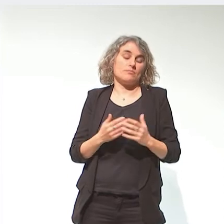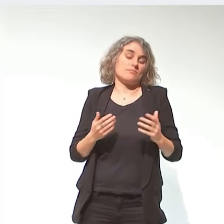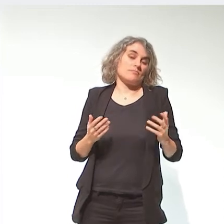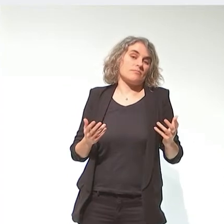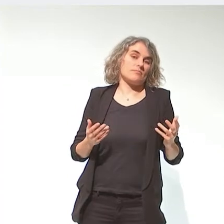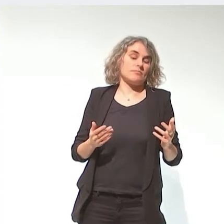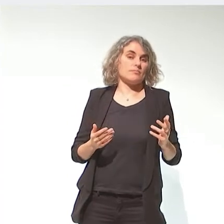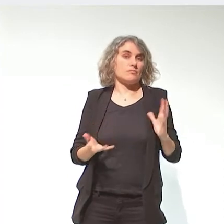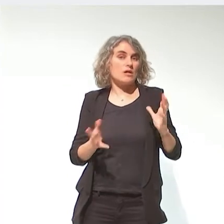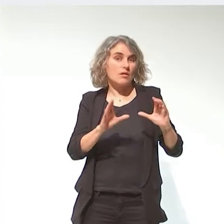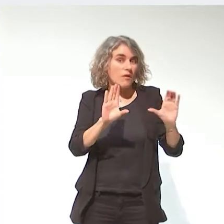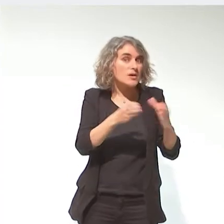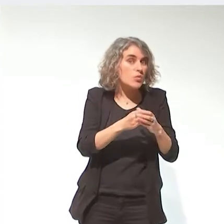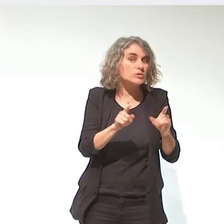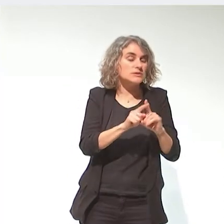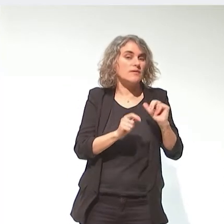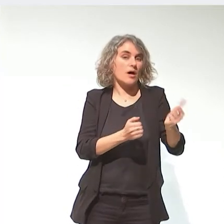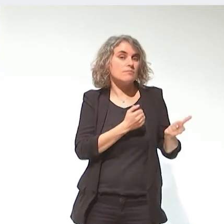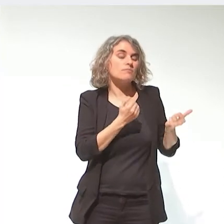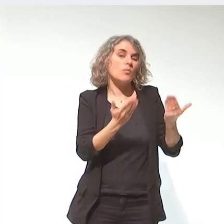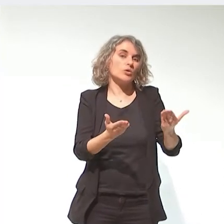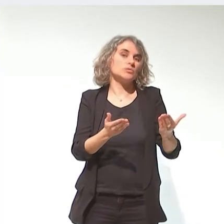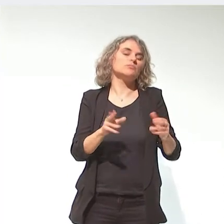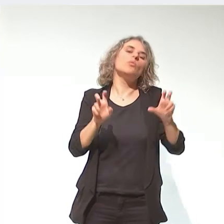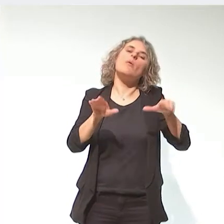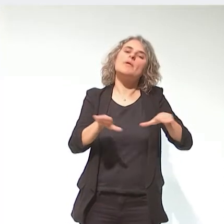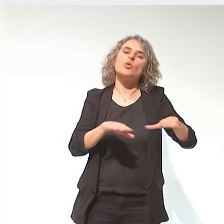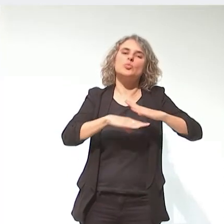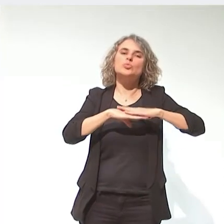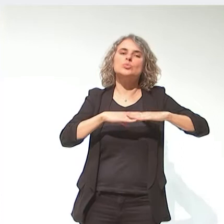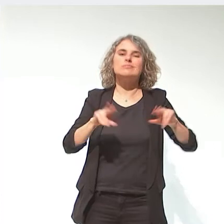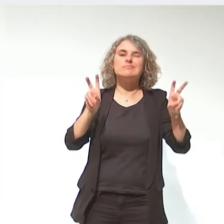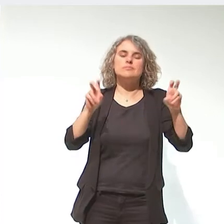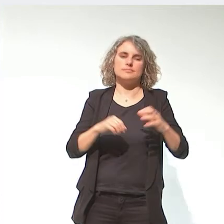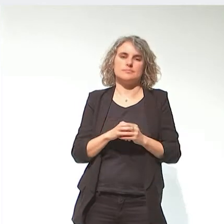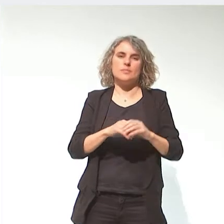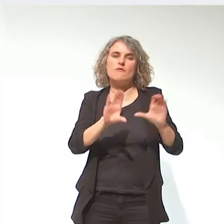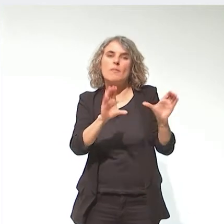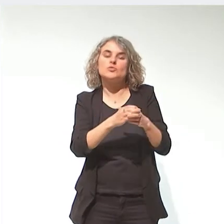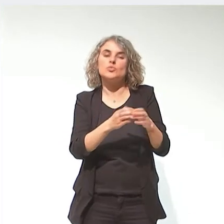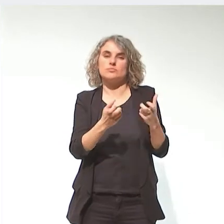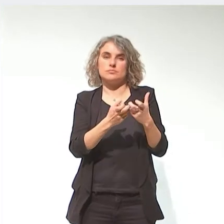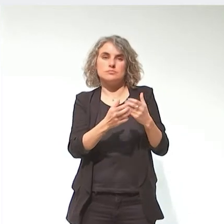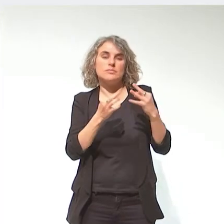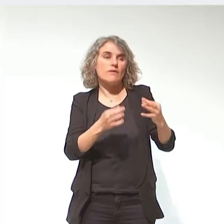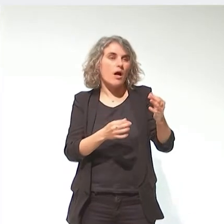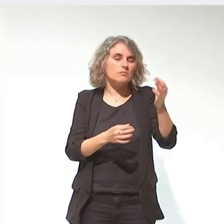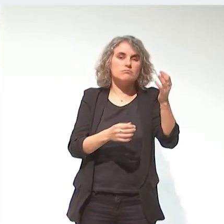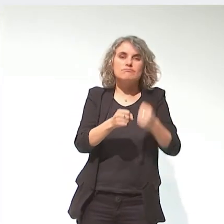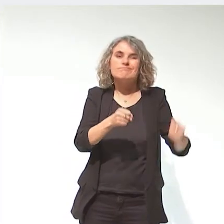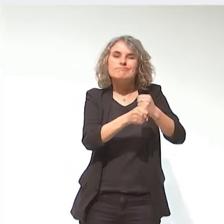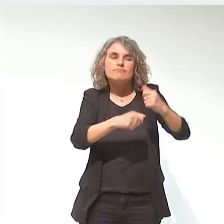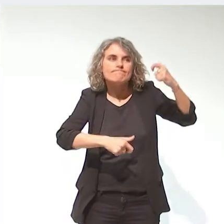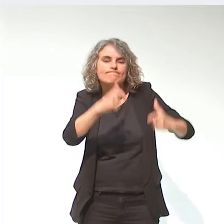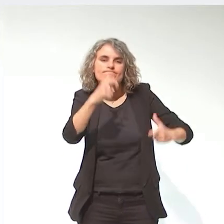for design and construction sector, especially trainings for spatial planning sector, and